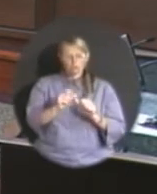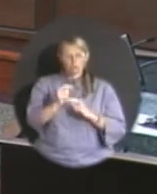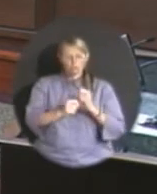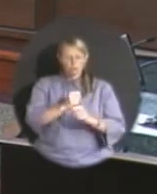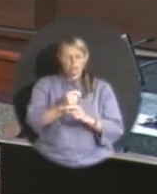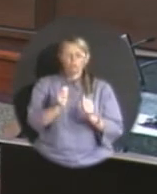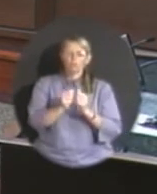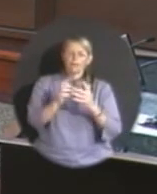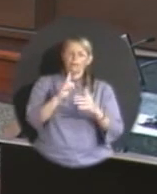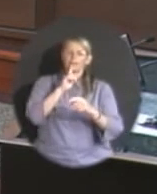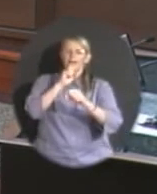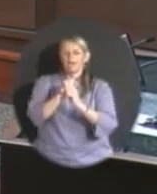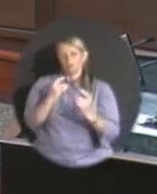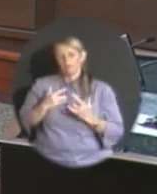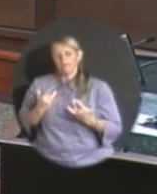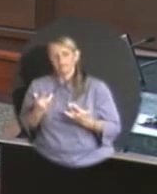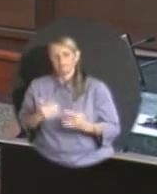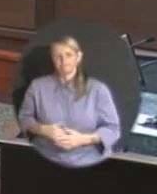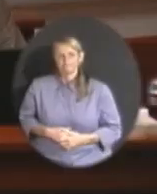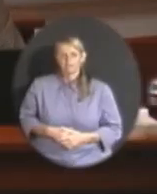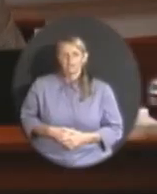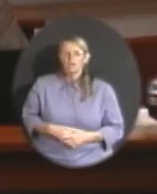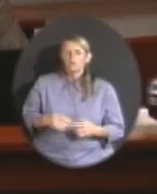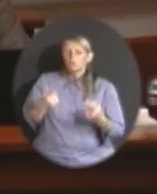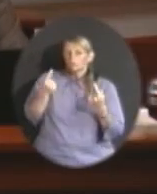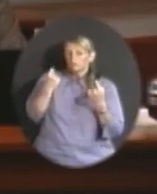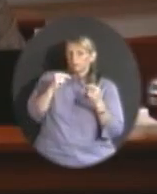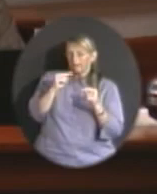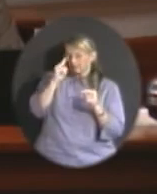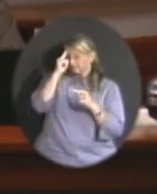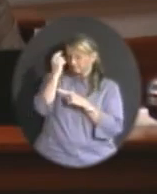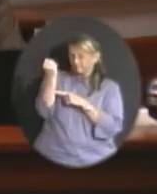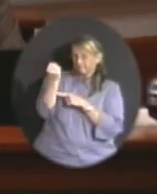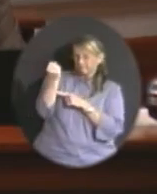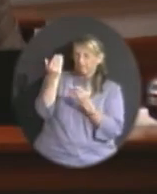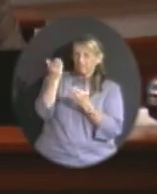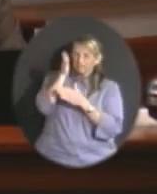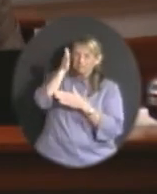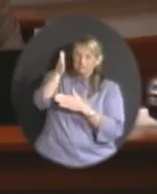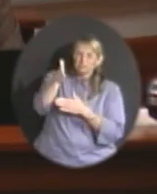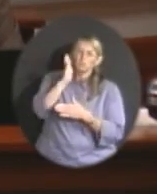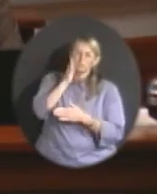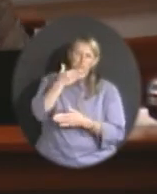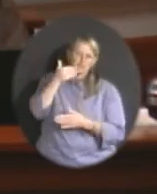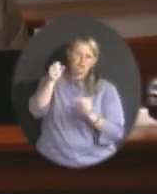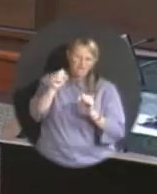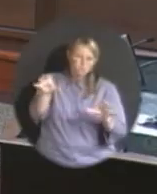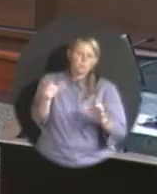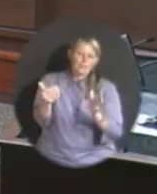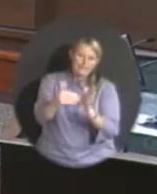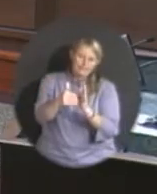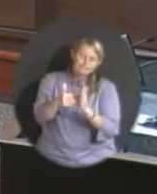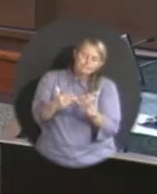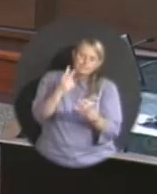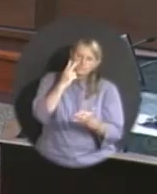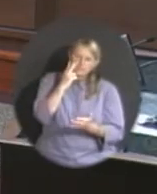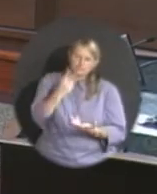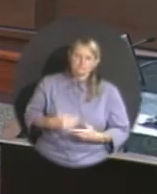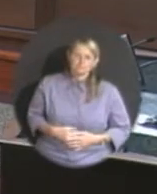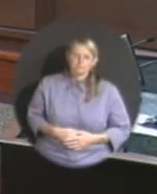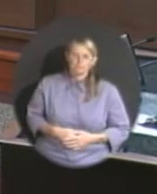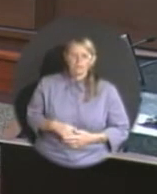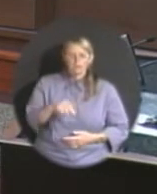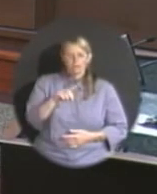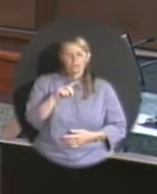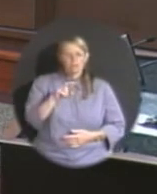event. Trying to keep a placeholder that maybe someday things will be better. Thank you. Dr. Berry, I believe we